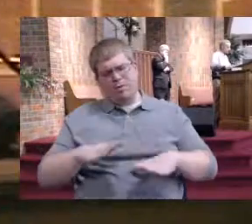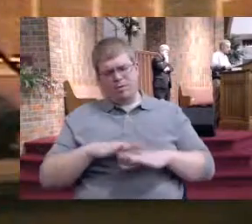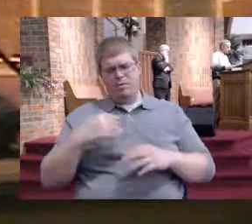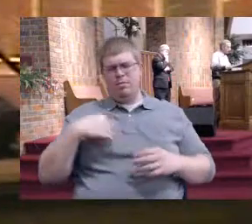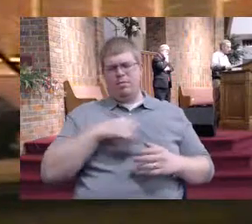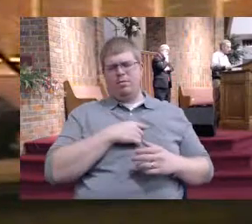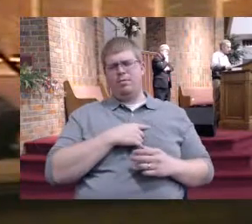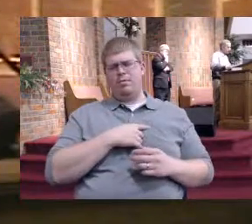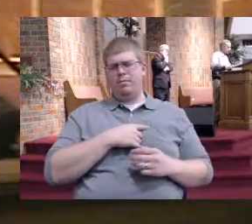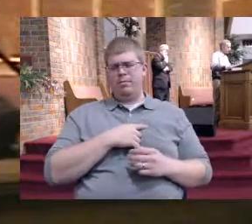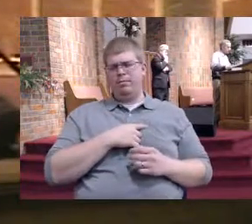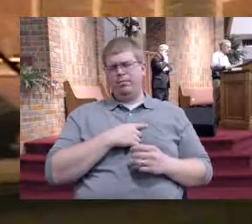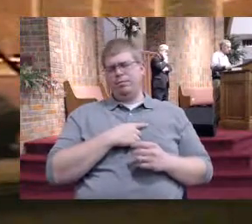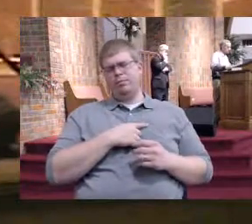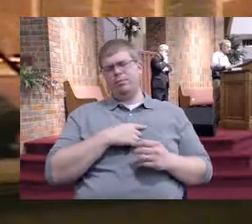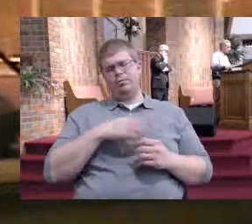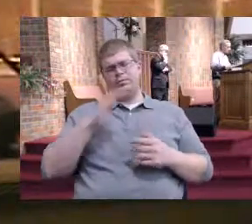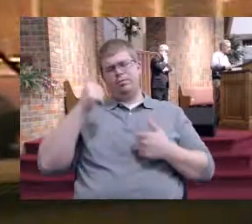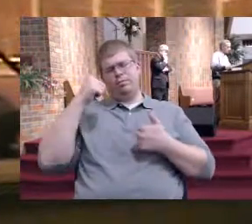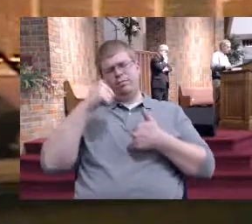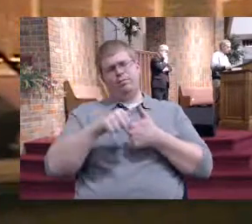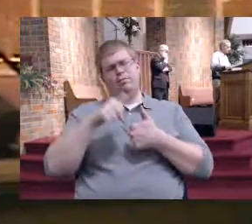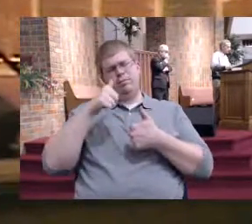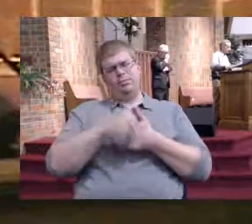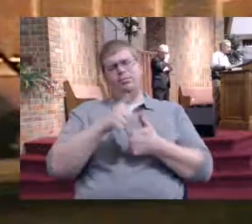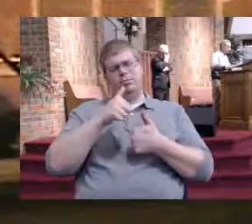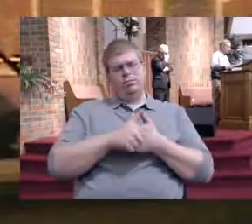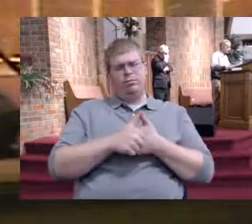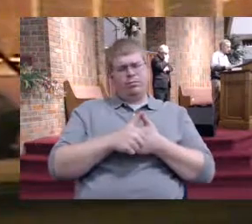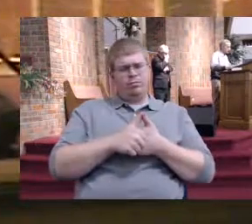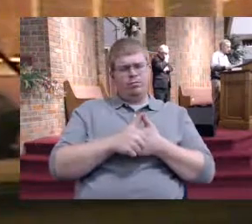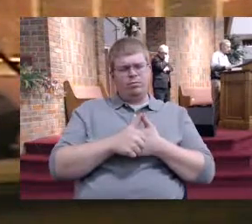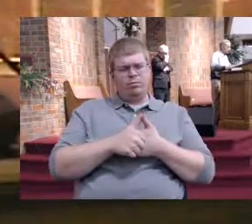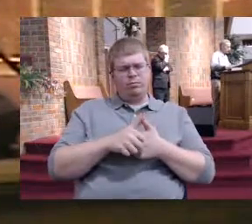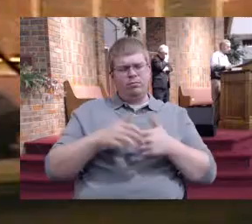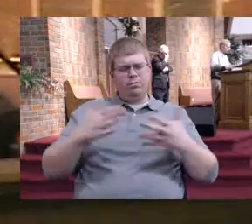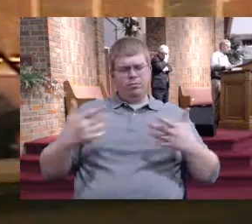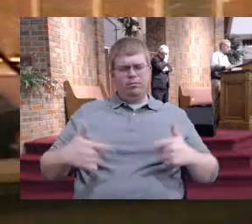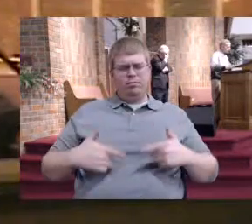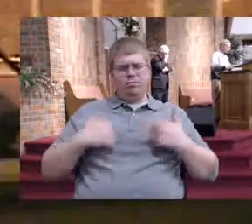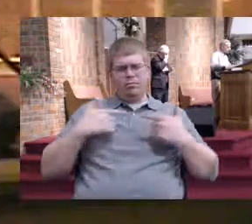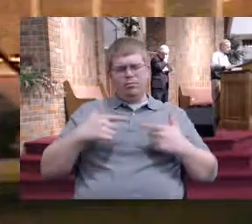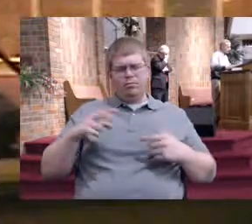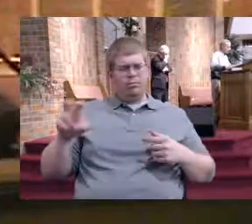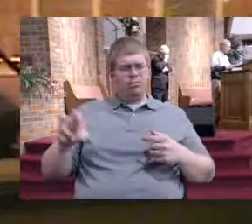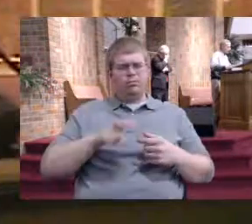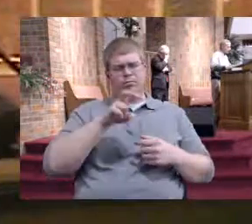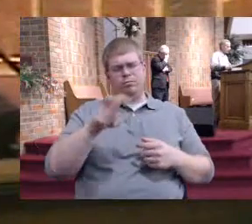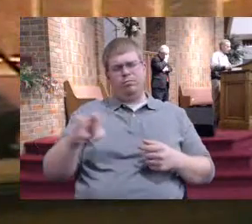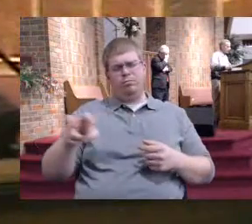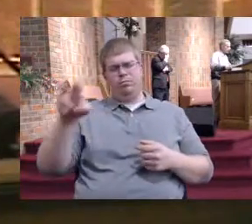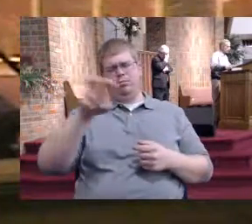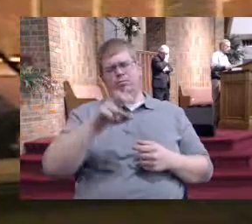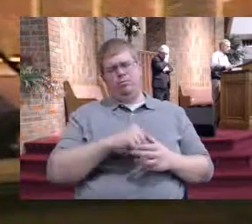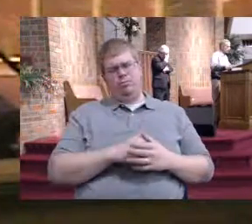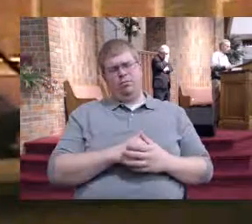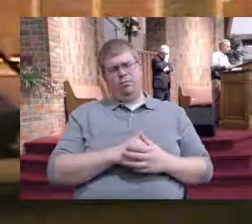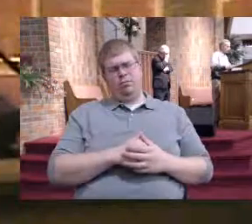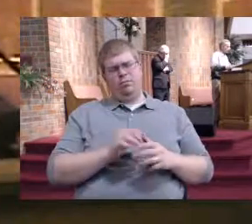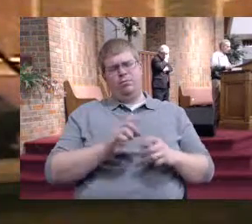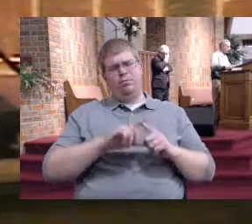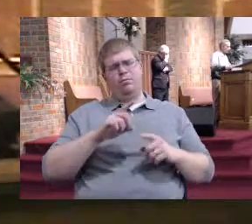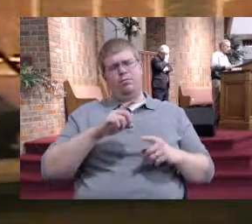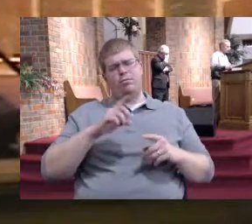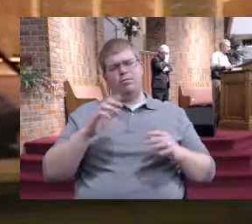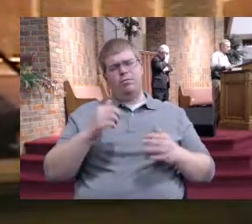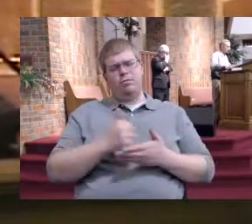to keep in mind that this life is but a sojourn. Help us to be focused on doing your